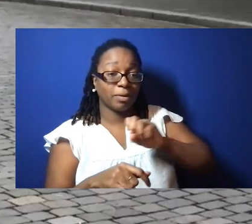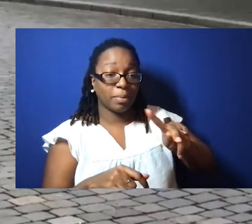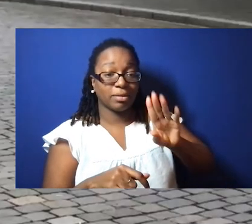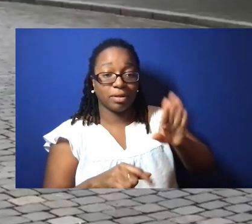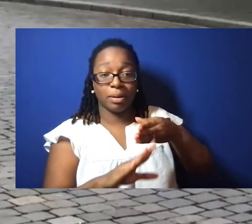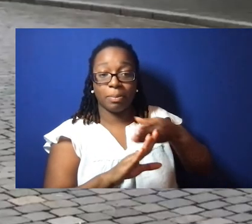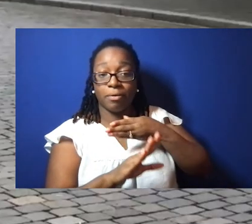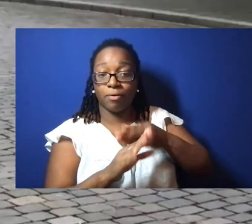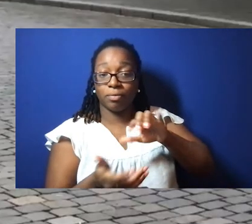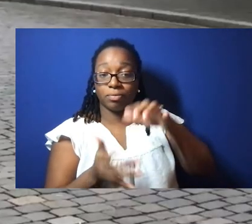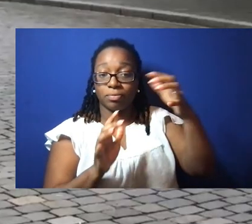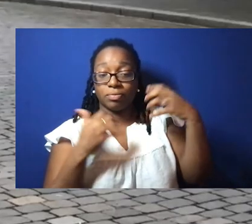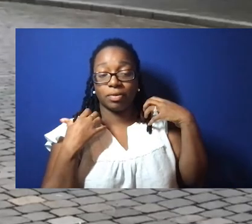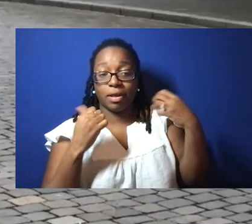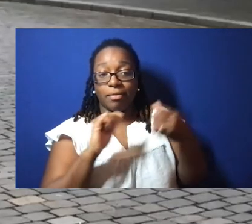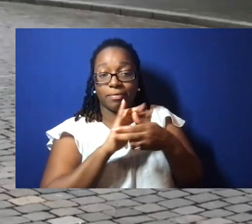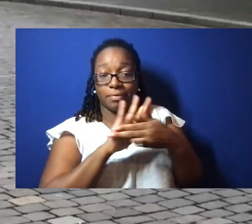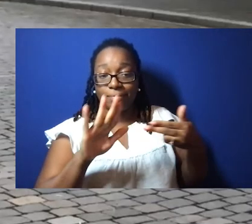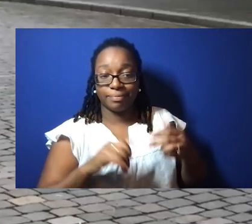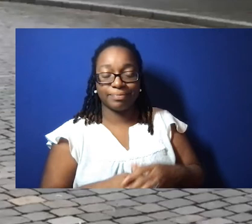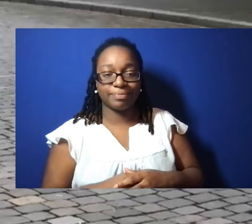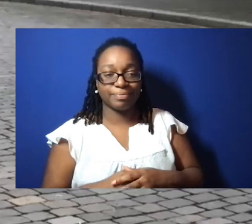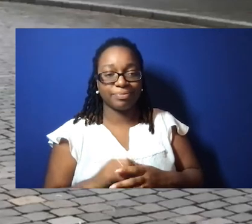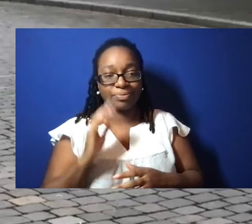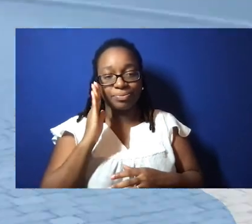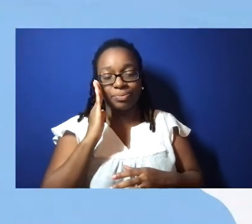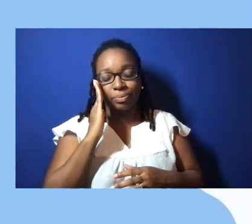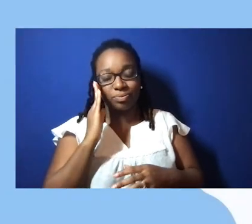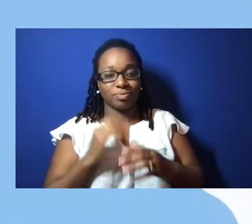unable to return to their pre-disaster health status.